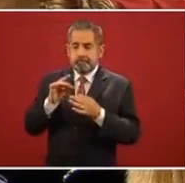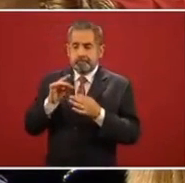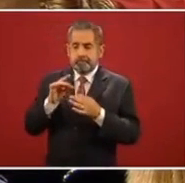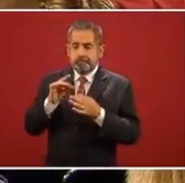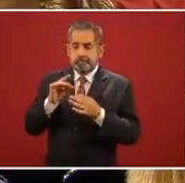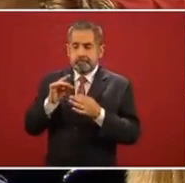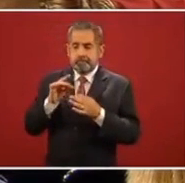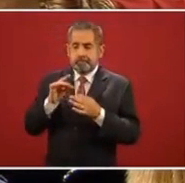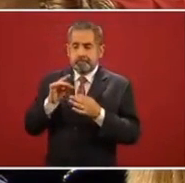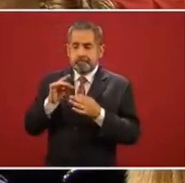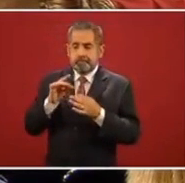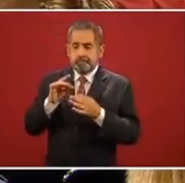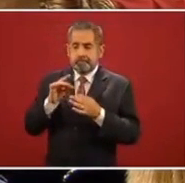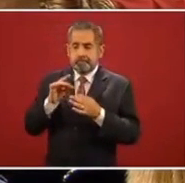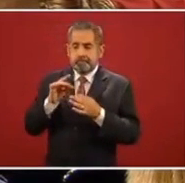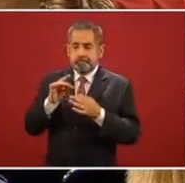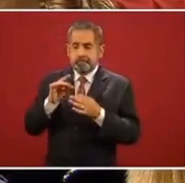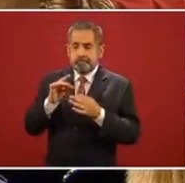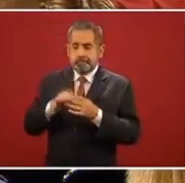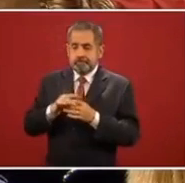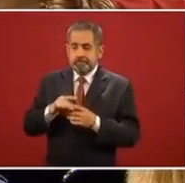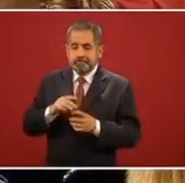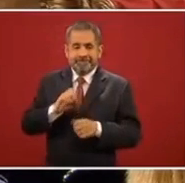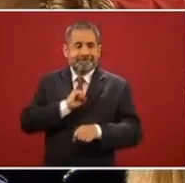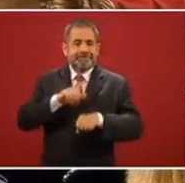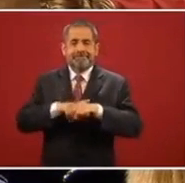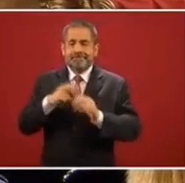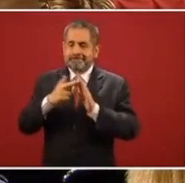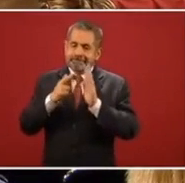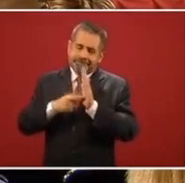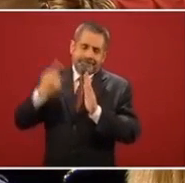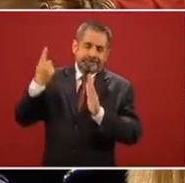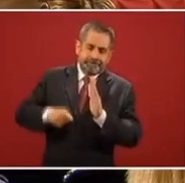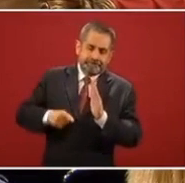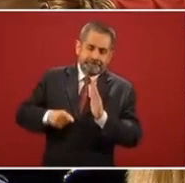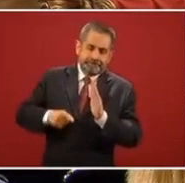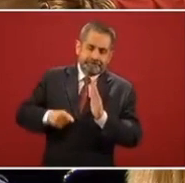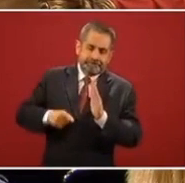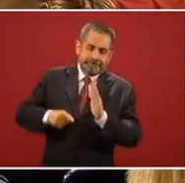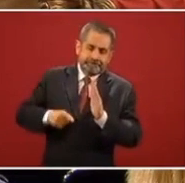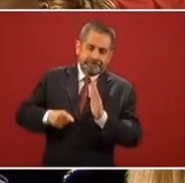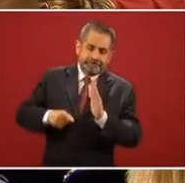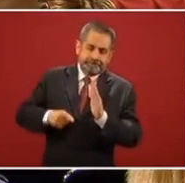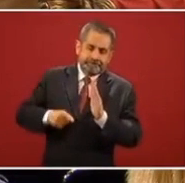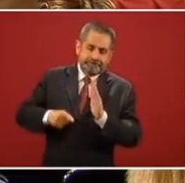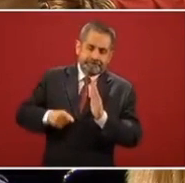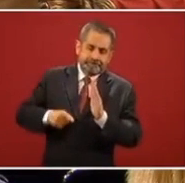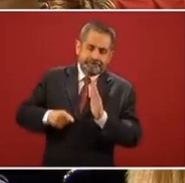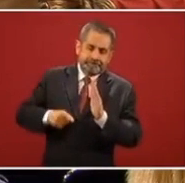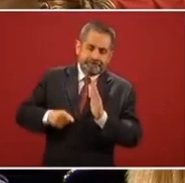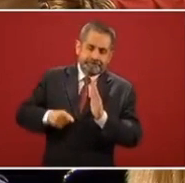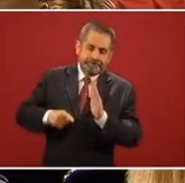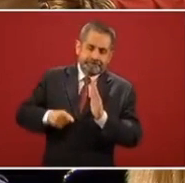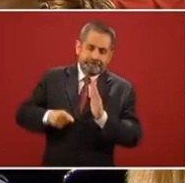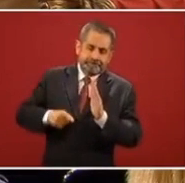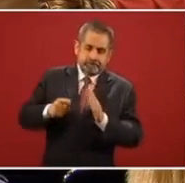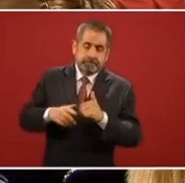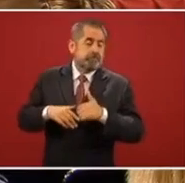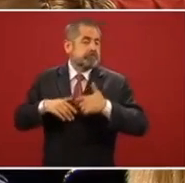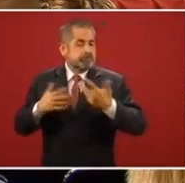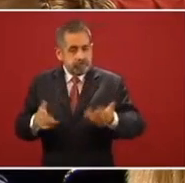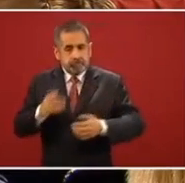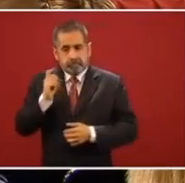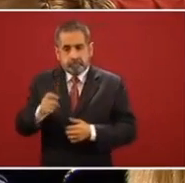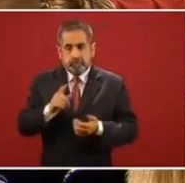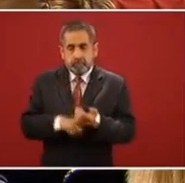especiales, special dispositions, sería procedente it would be procedural que